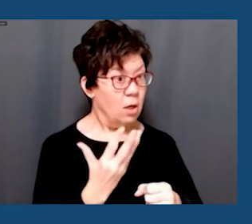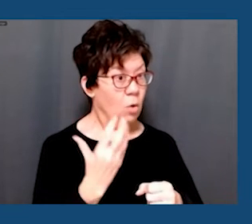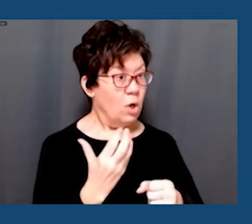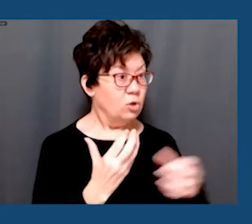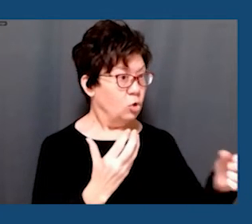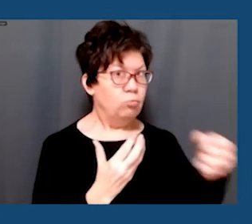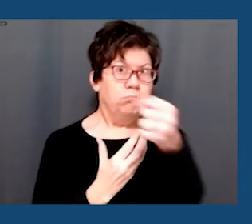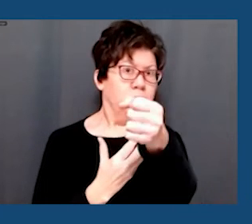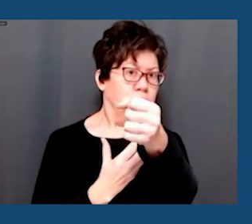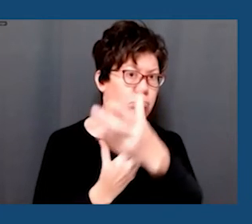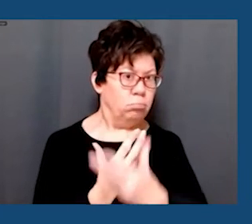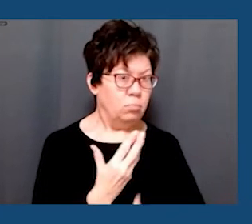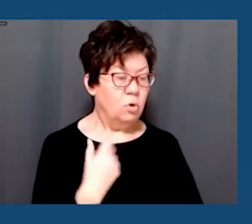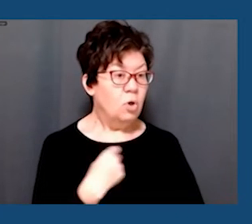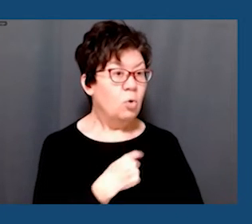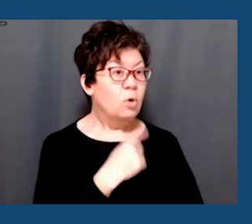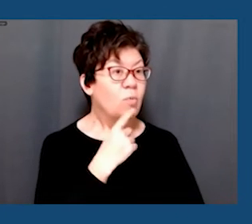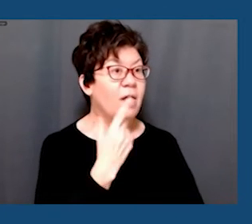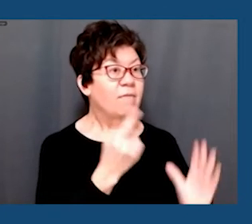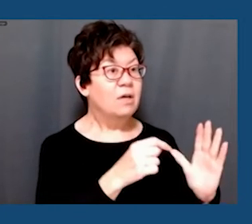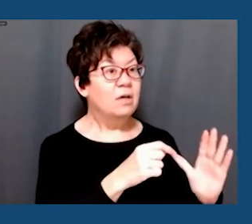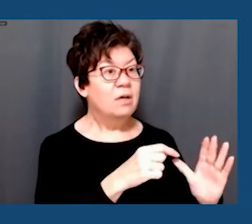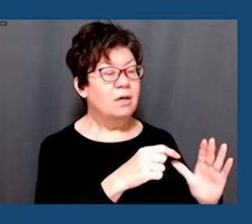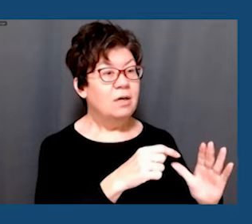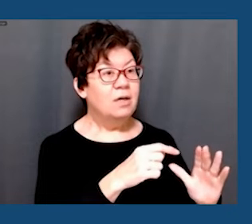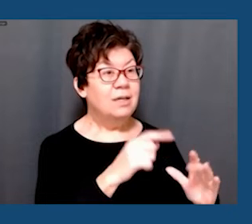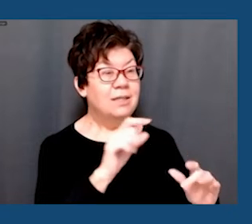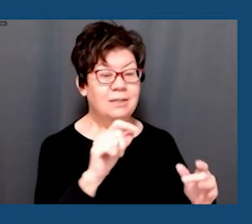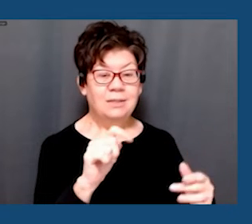had an attack on police officers in Times Square,